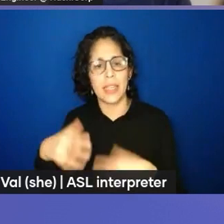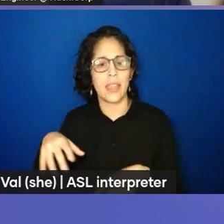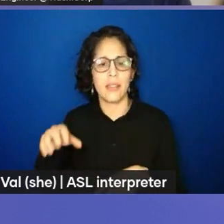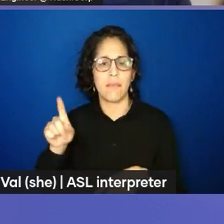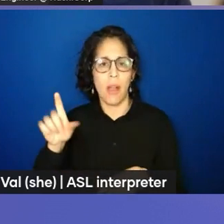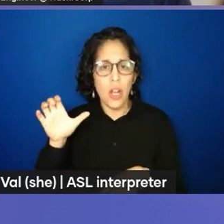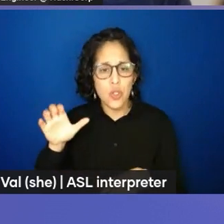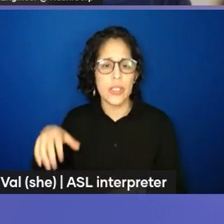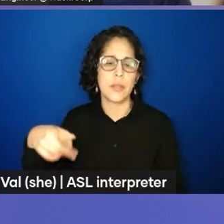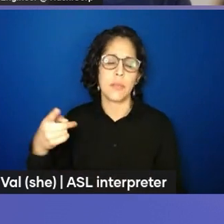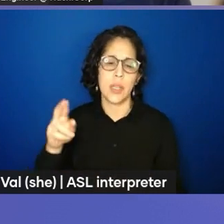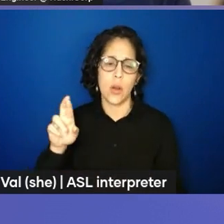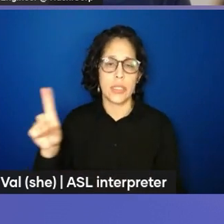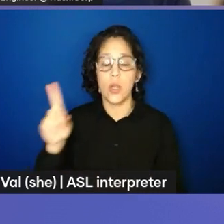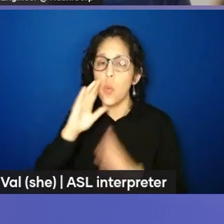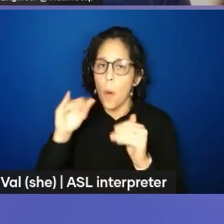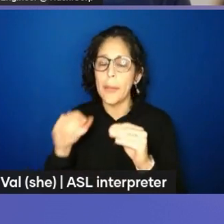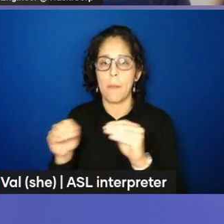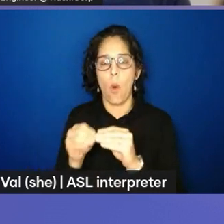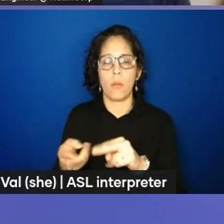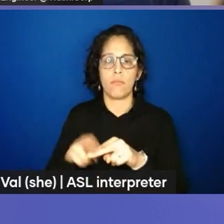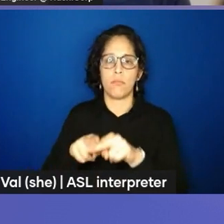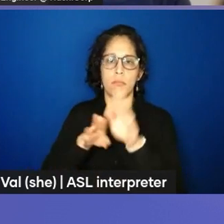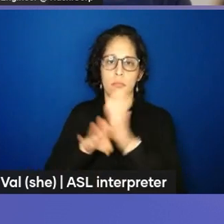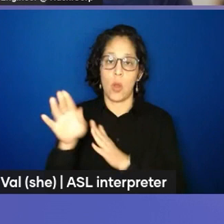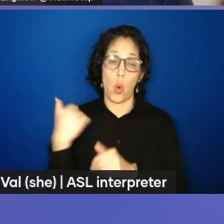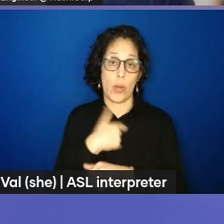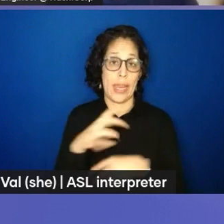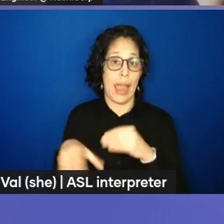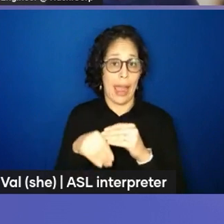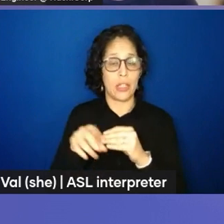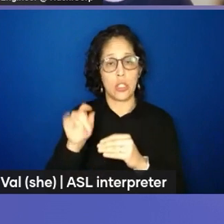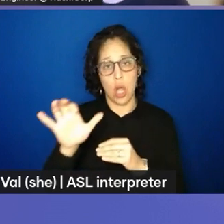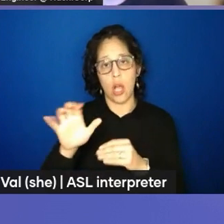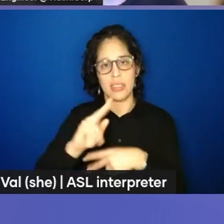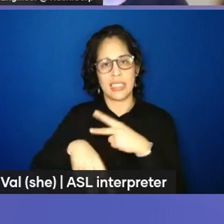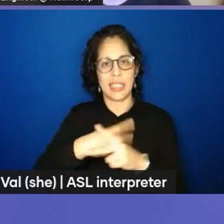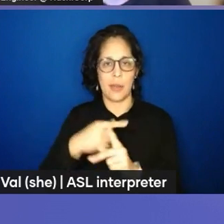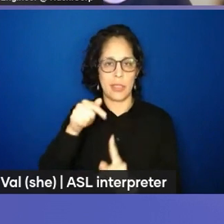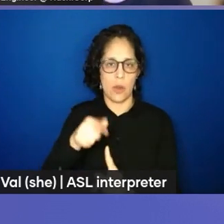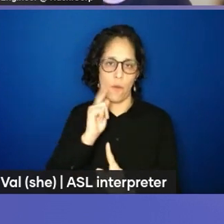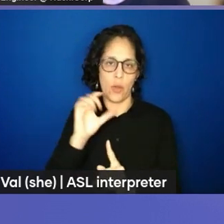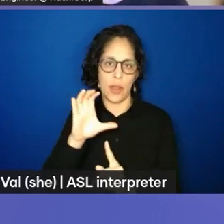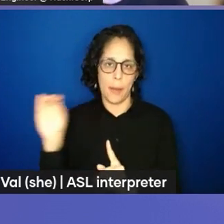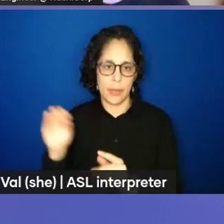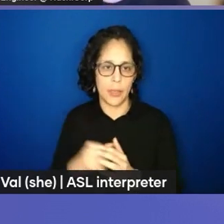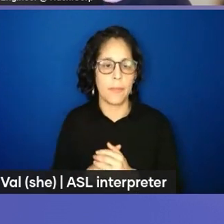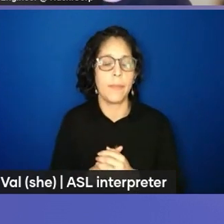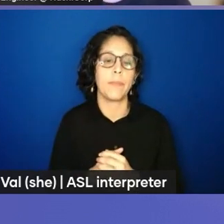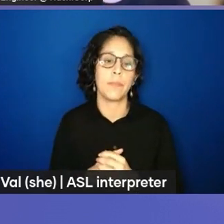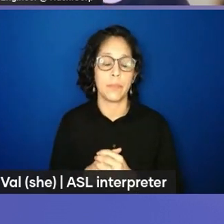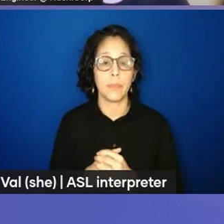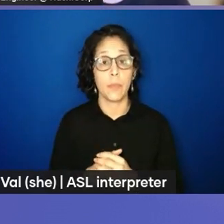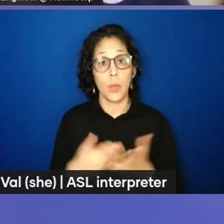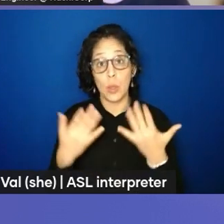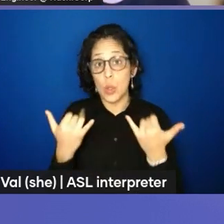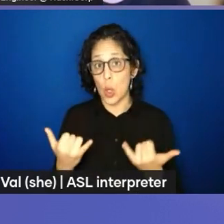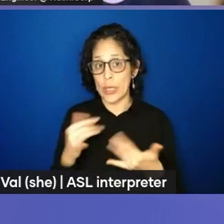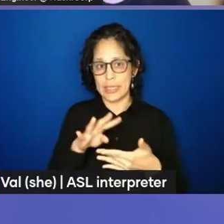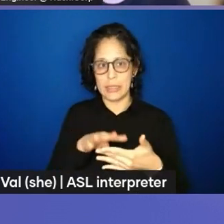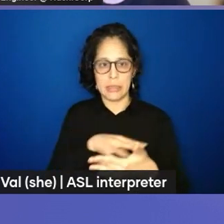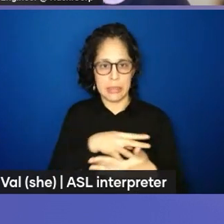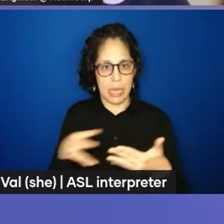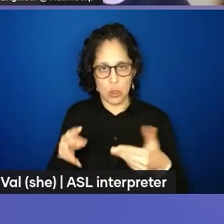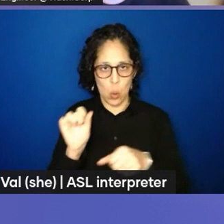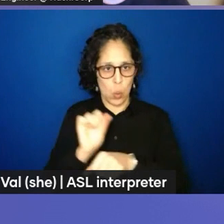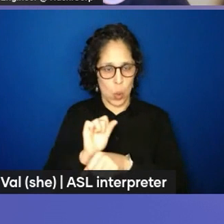more as we add more document types at the company. In terms of current schedule work, so currently